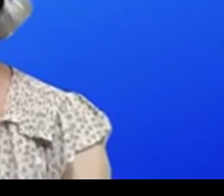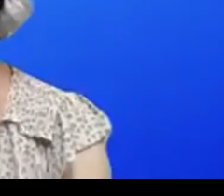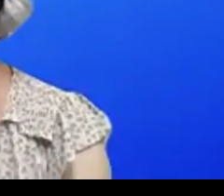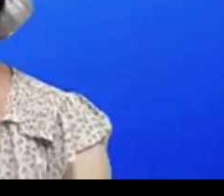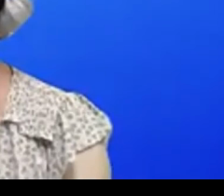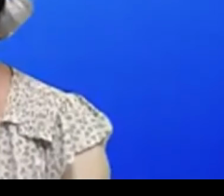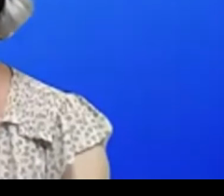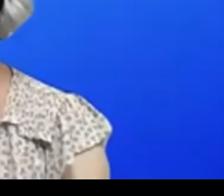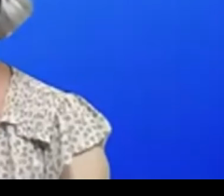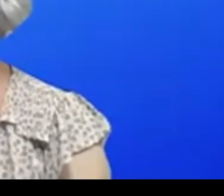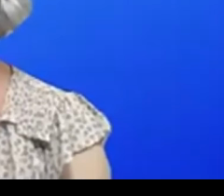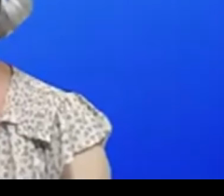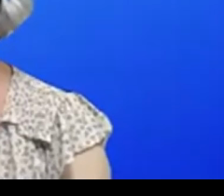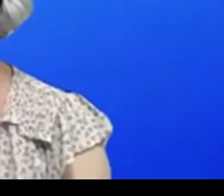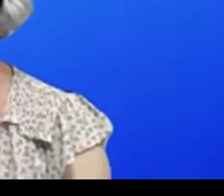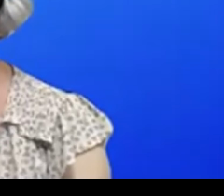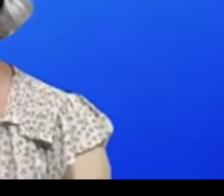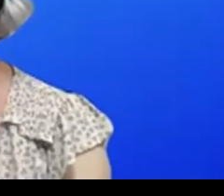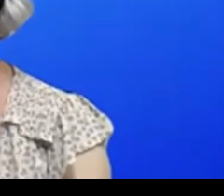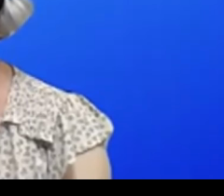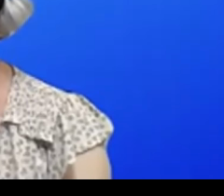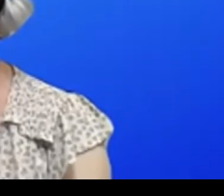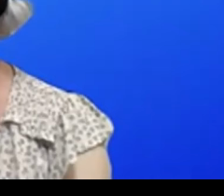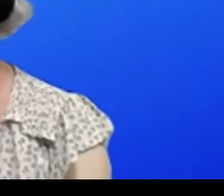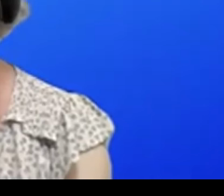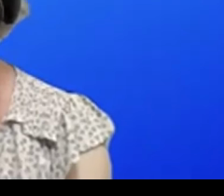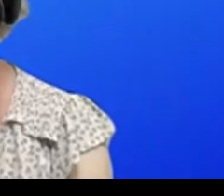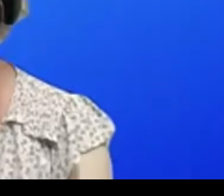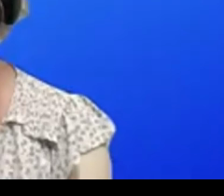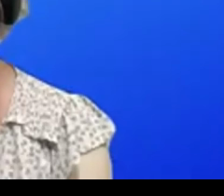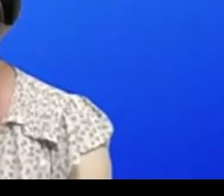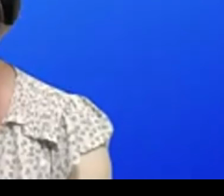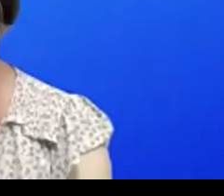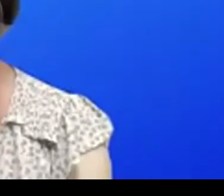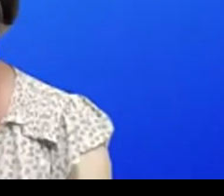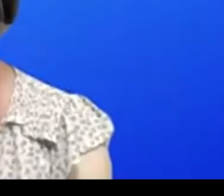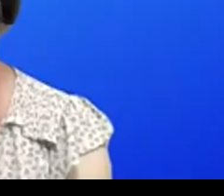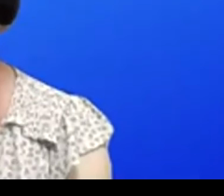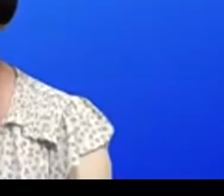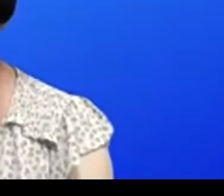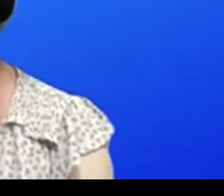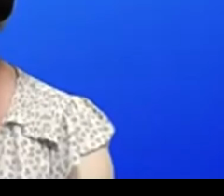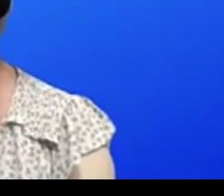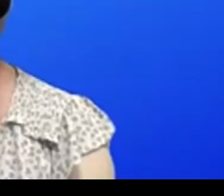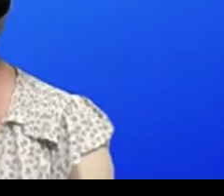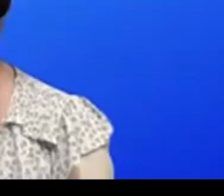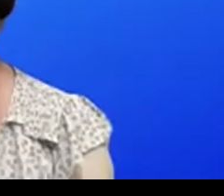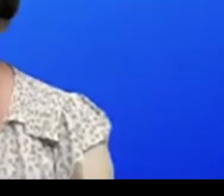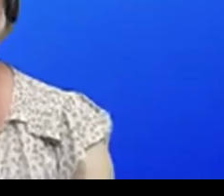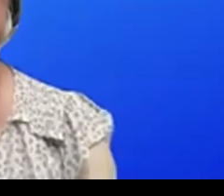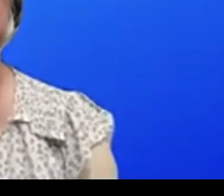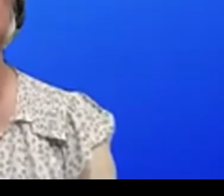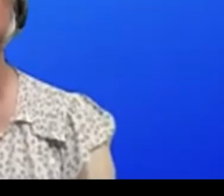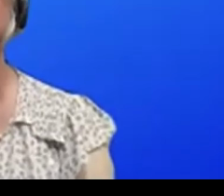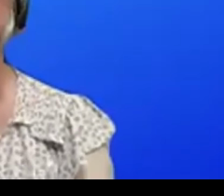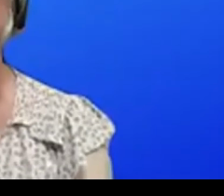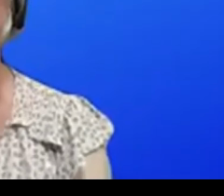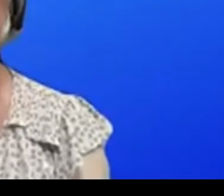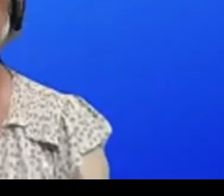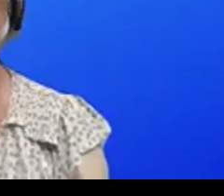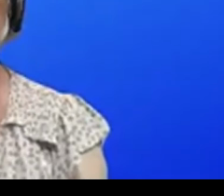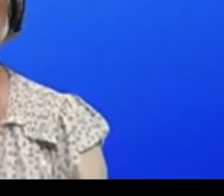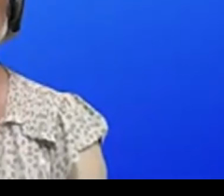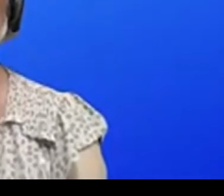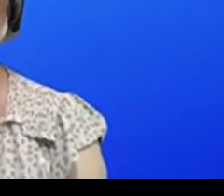of build that into your training and learning? So, you know, many of our